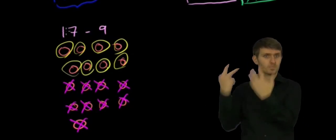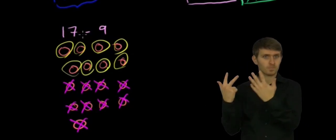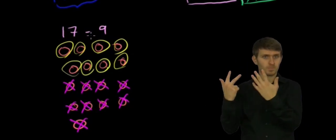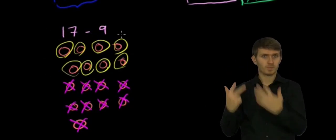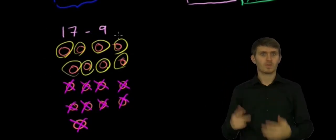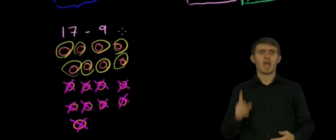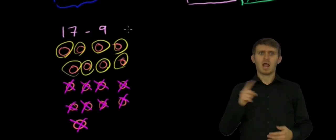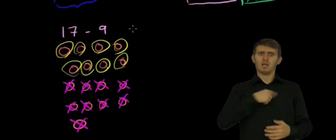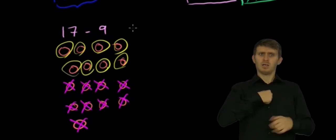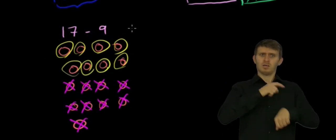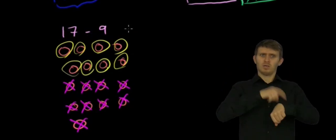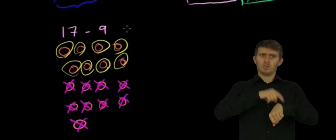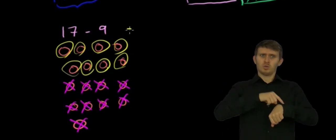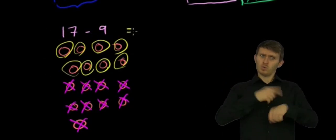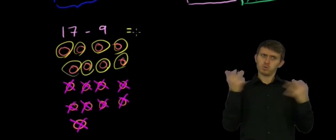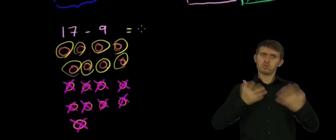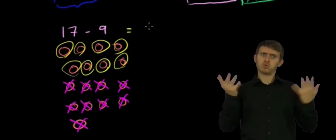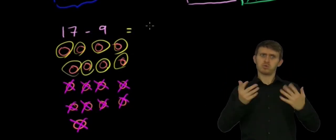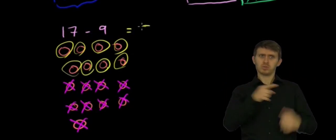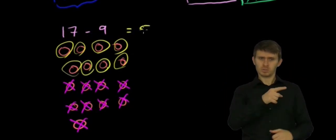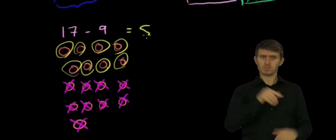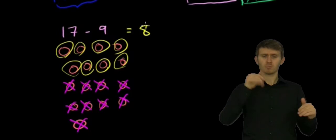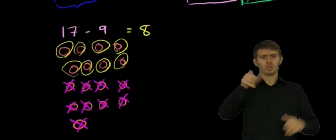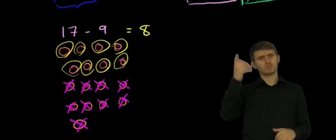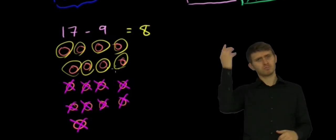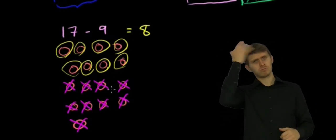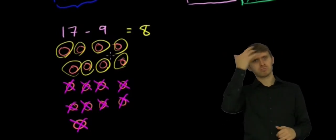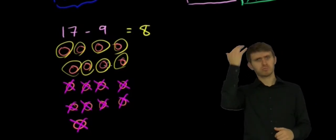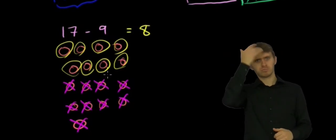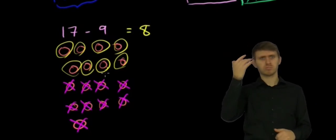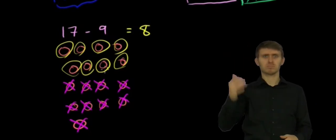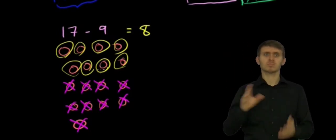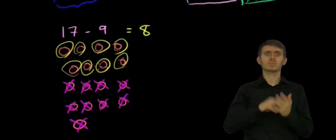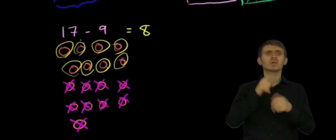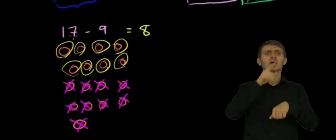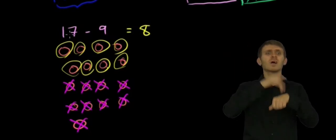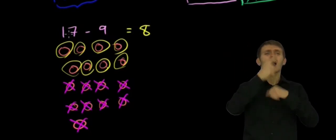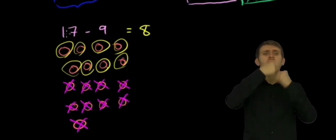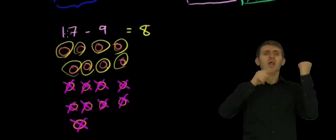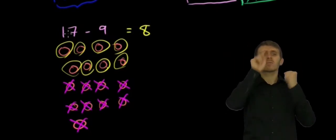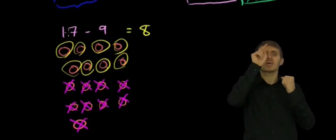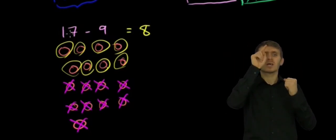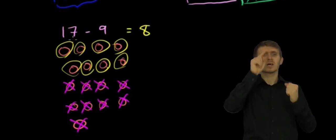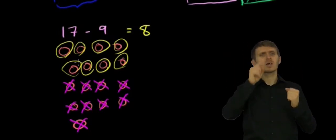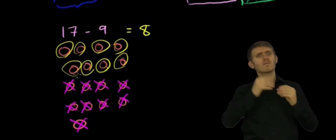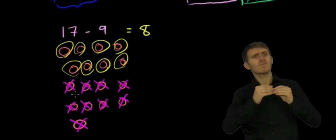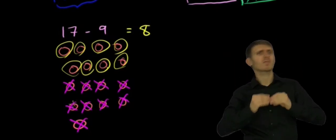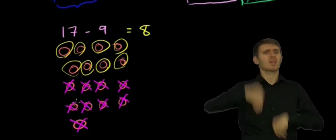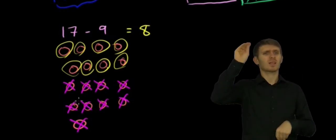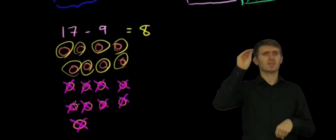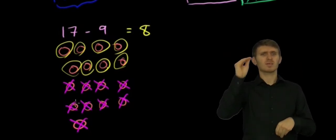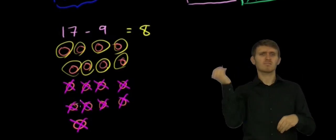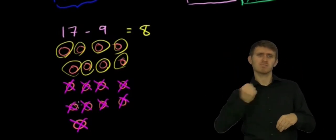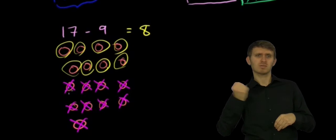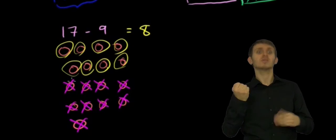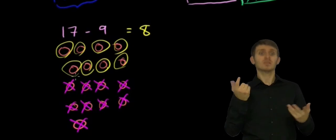So 17 minus 9 is equal to 8. But that took a long time. And you can imagine if this number was a lot bigger, it would have taken me forever